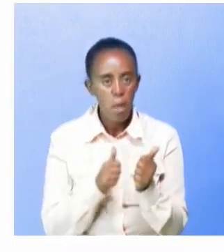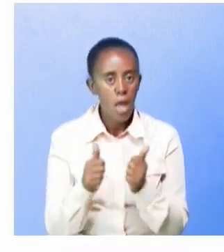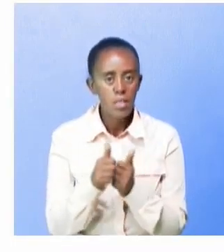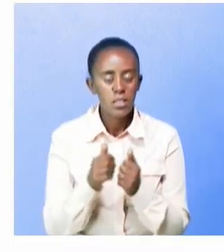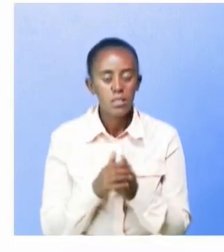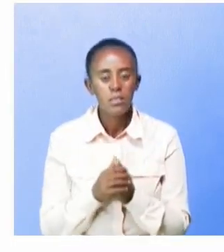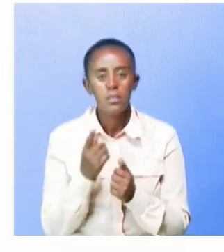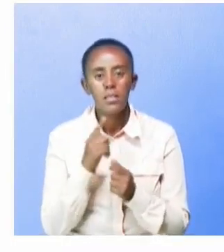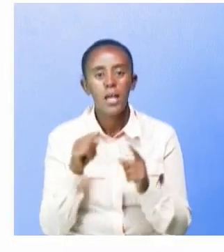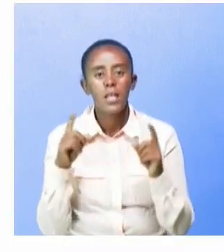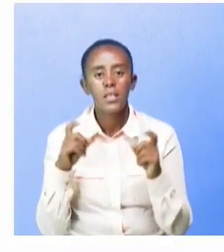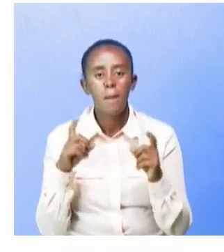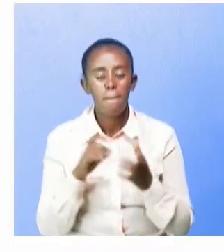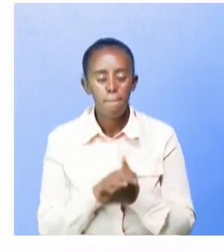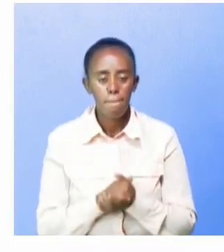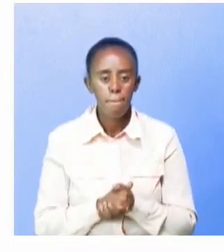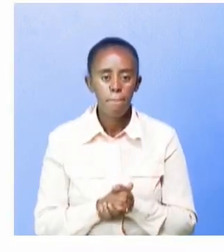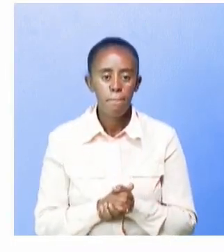the exam.